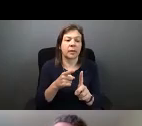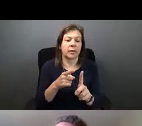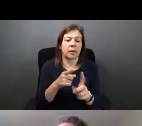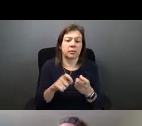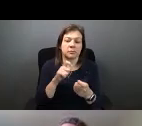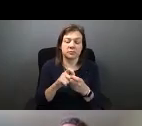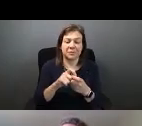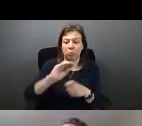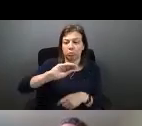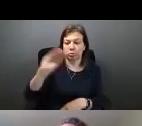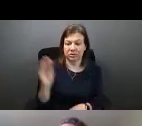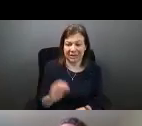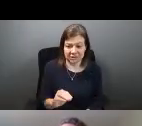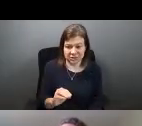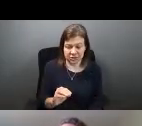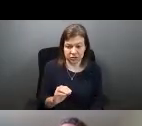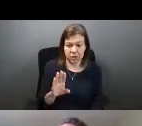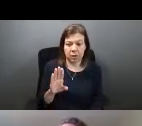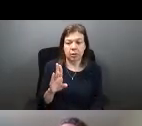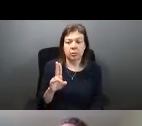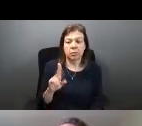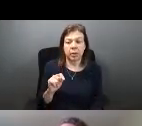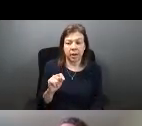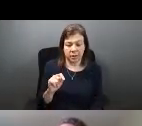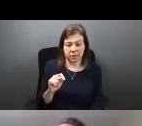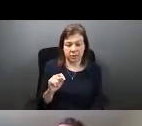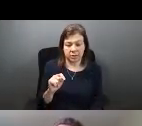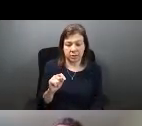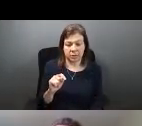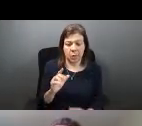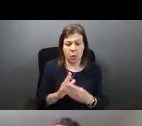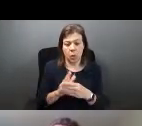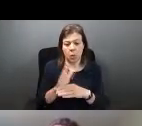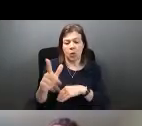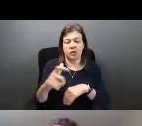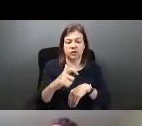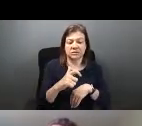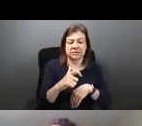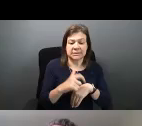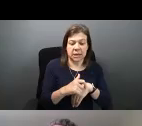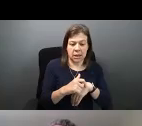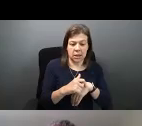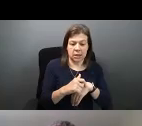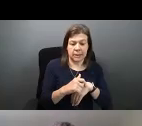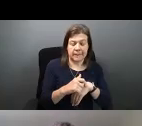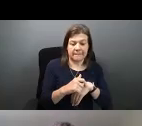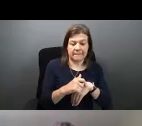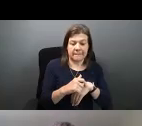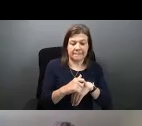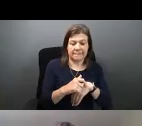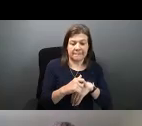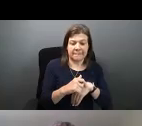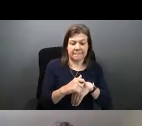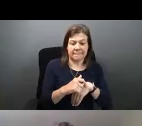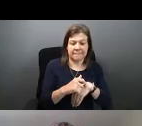percentage, but I think that over time we've established that we wouldn't want